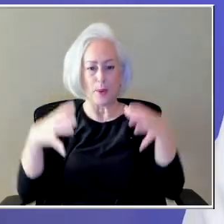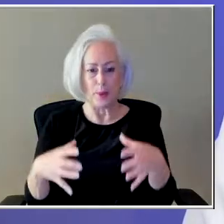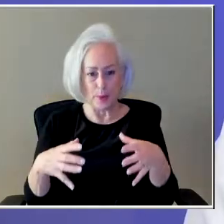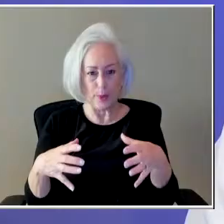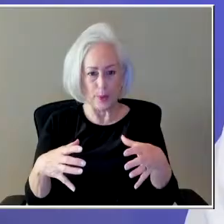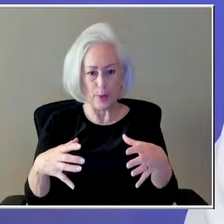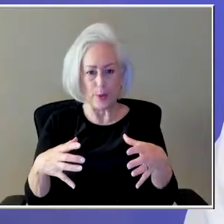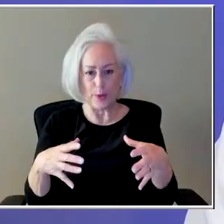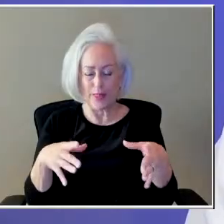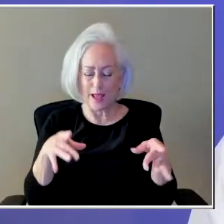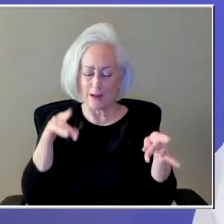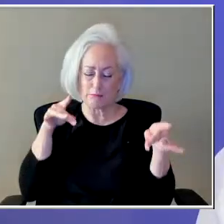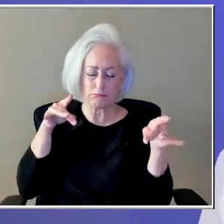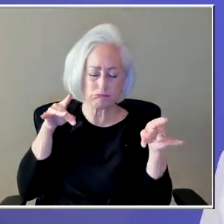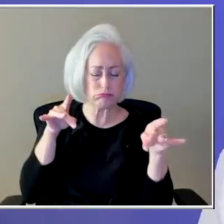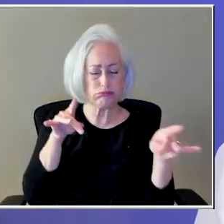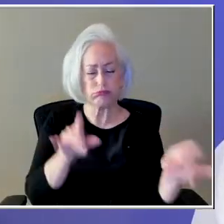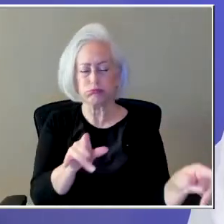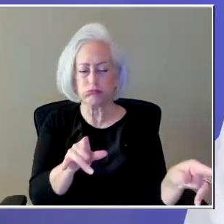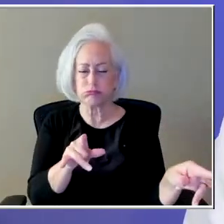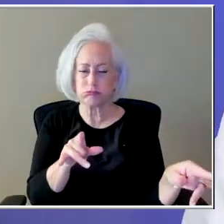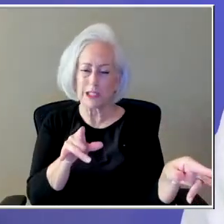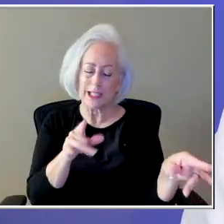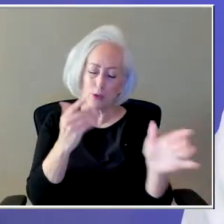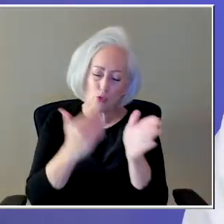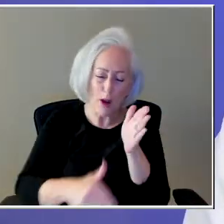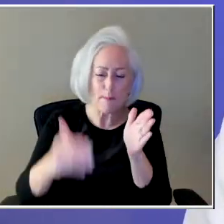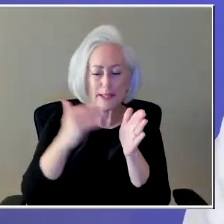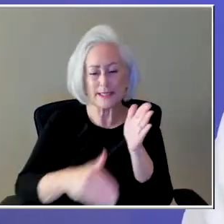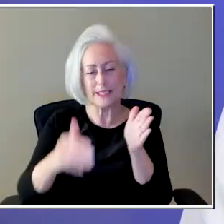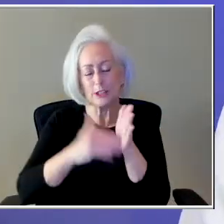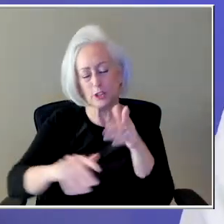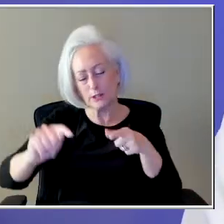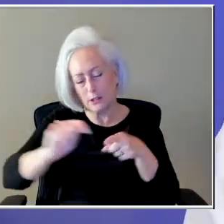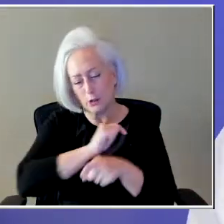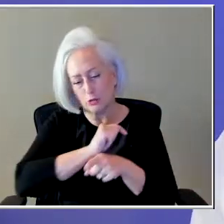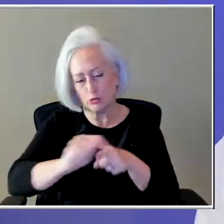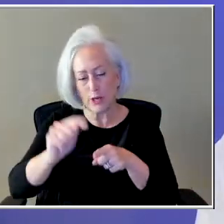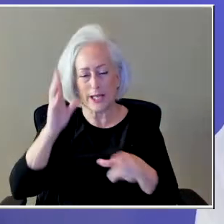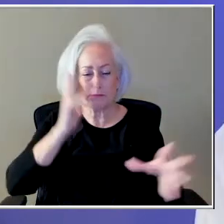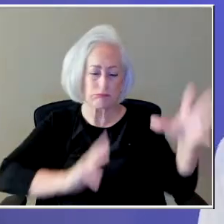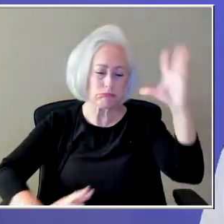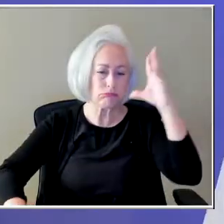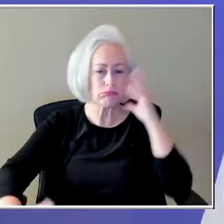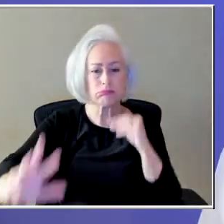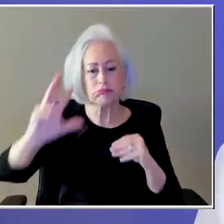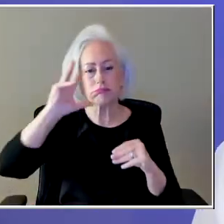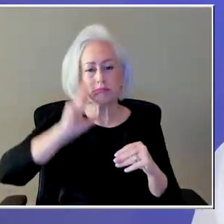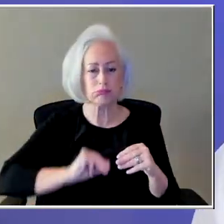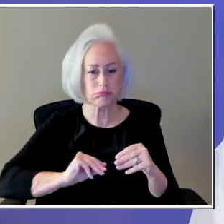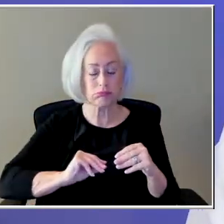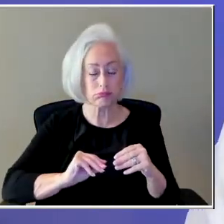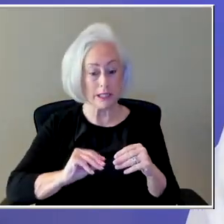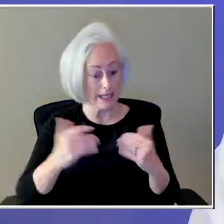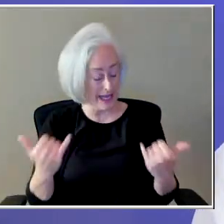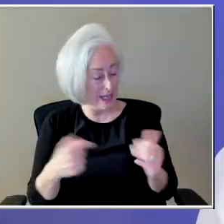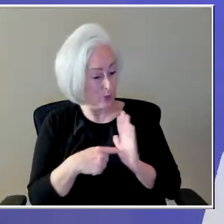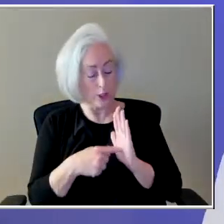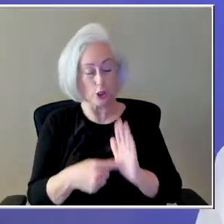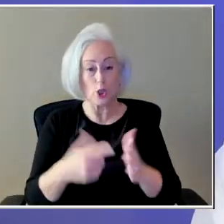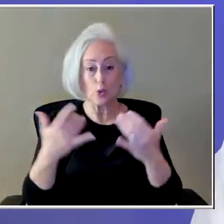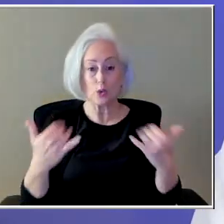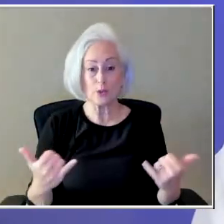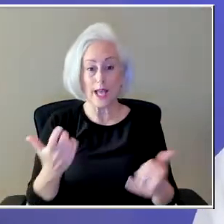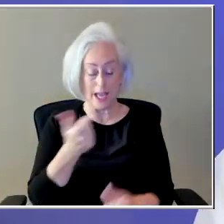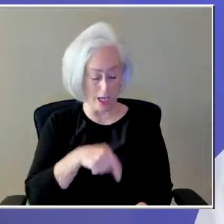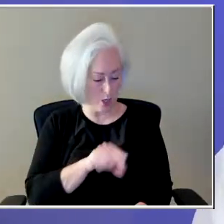much repetition at this, so much training at this. And at the end of the day, the benefit for the patient is what we've already demonstrated here today. It's quality of life.